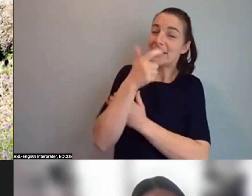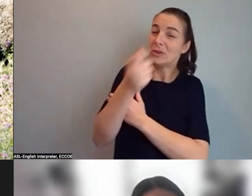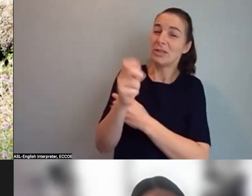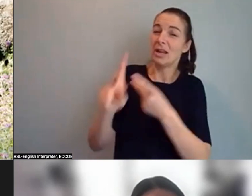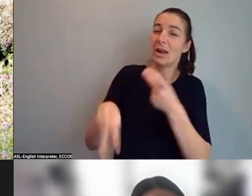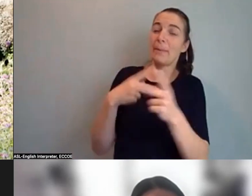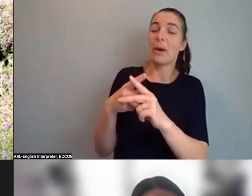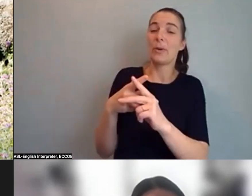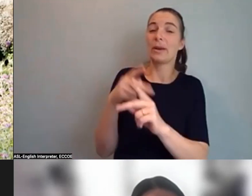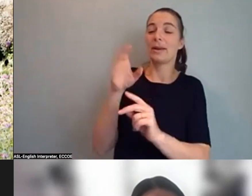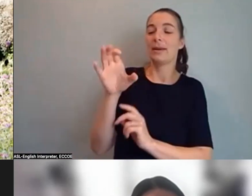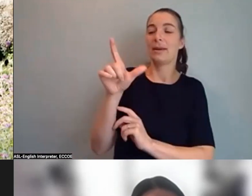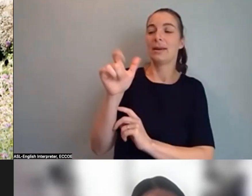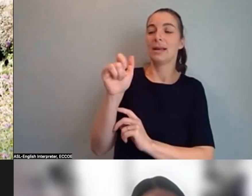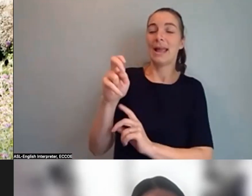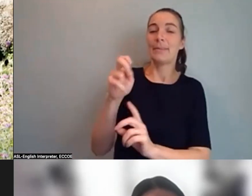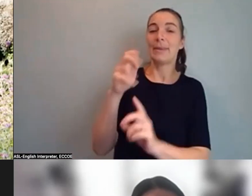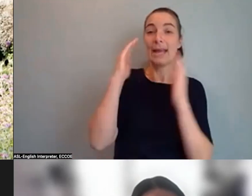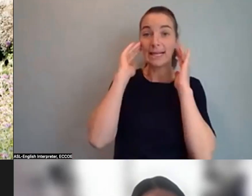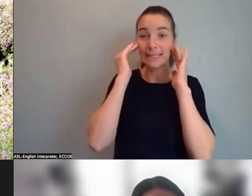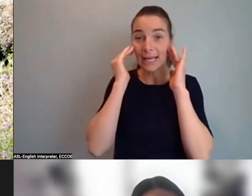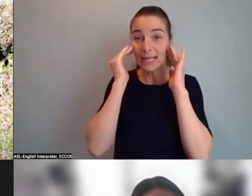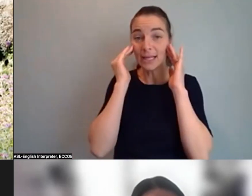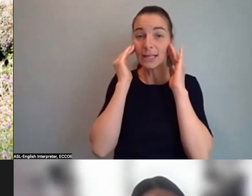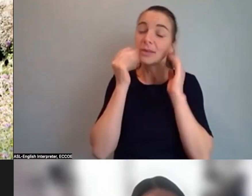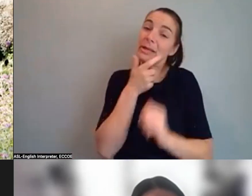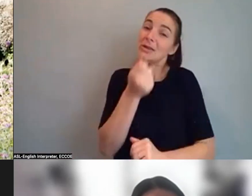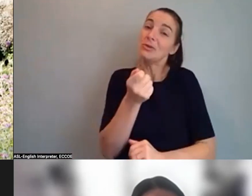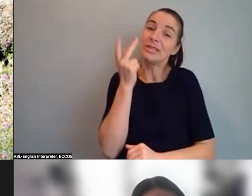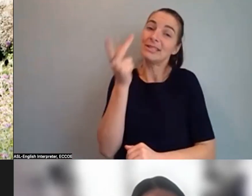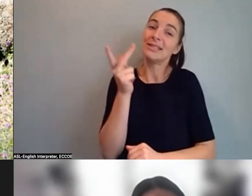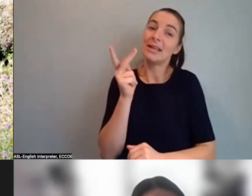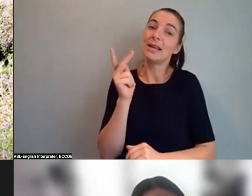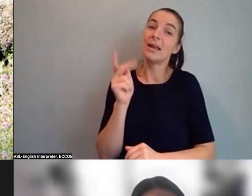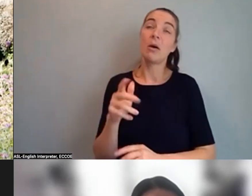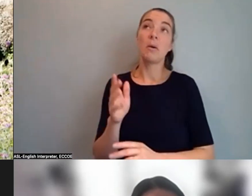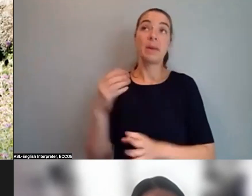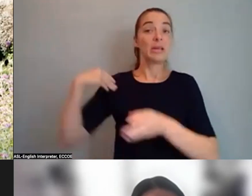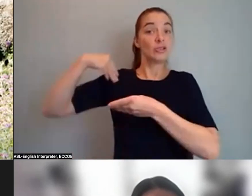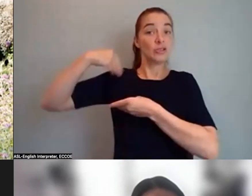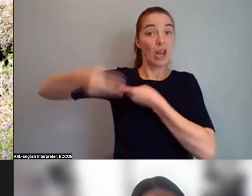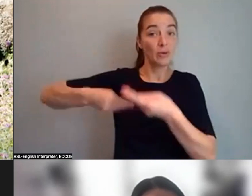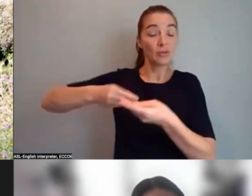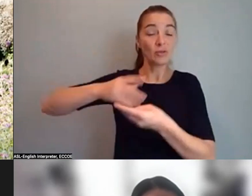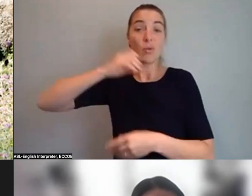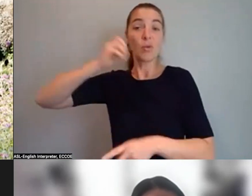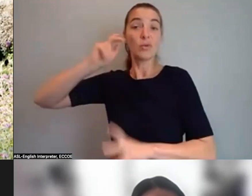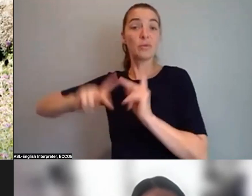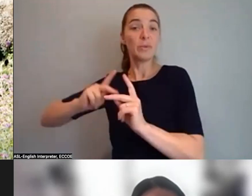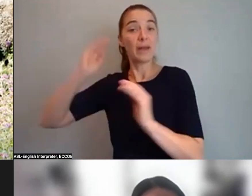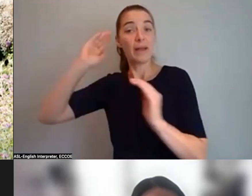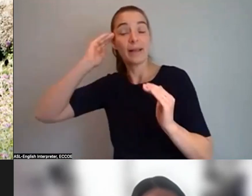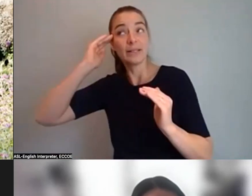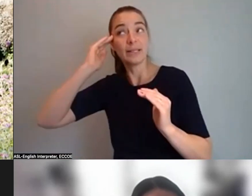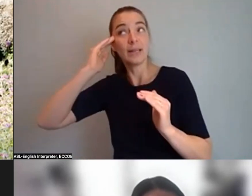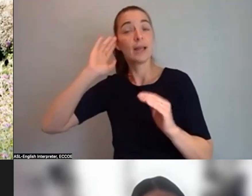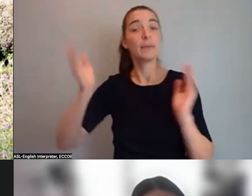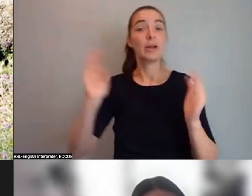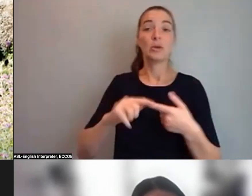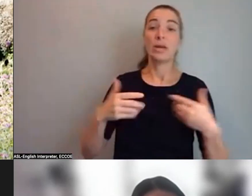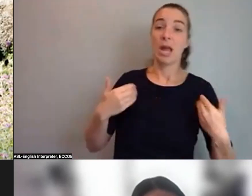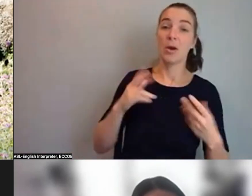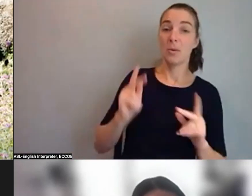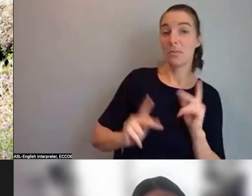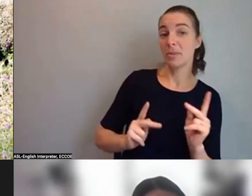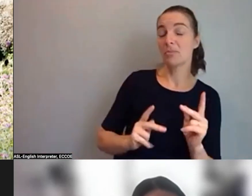manifest differently for generationally. And because I do think there's a lot of kind of robust scholarship around